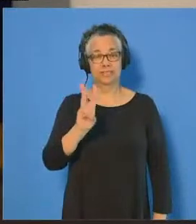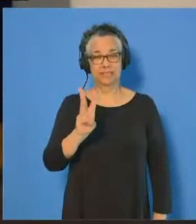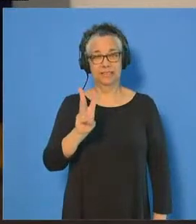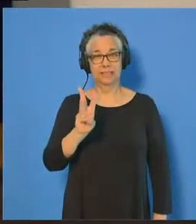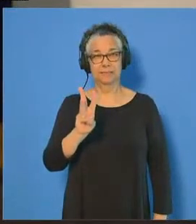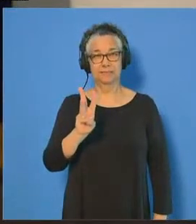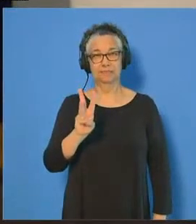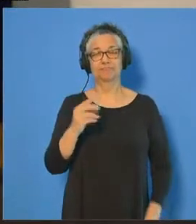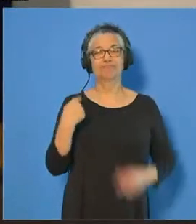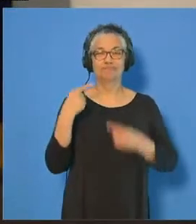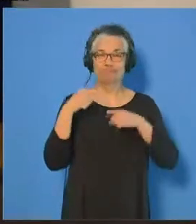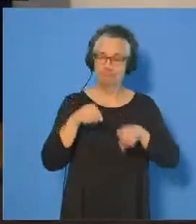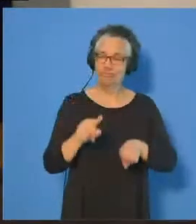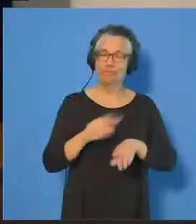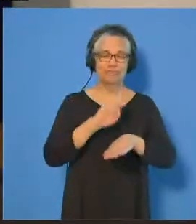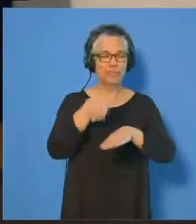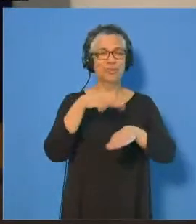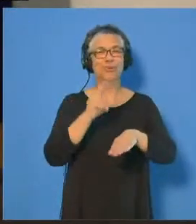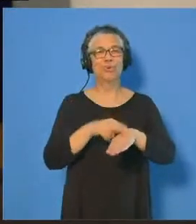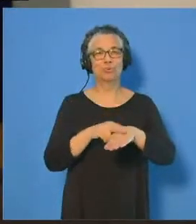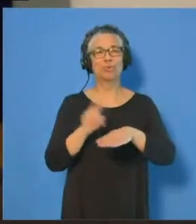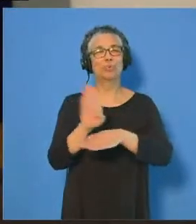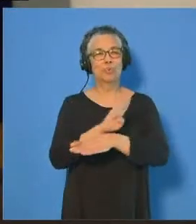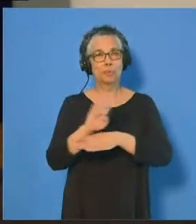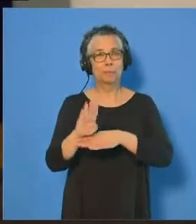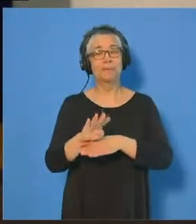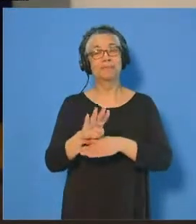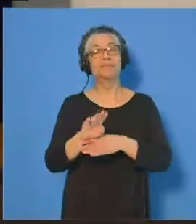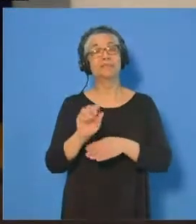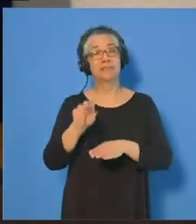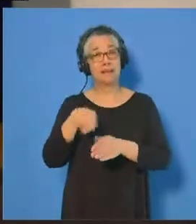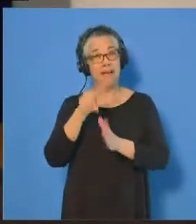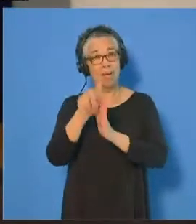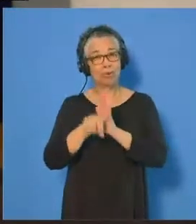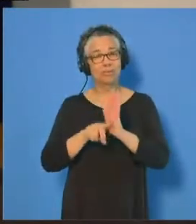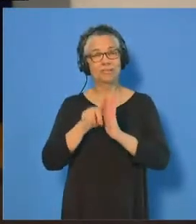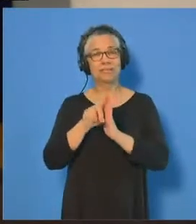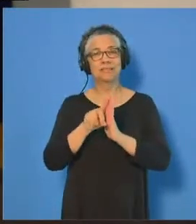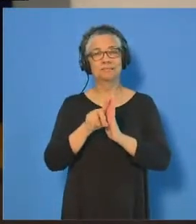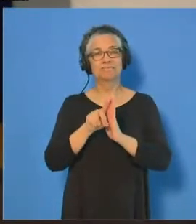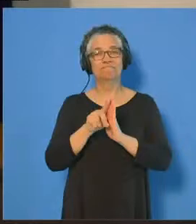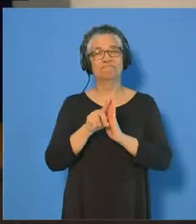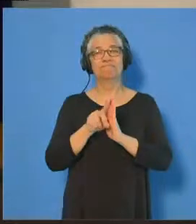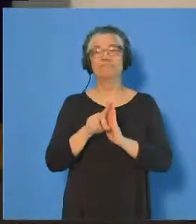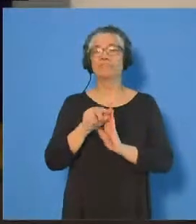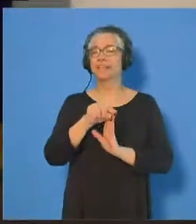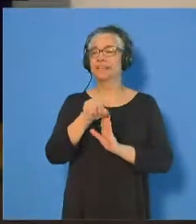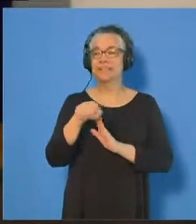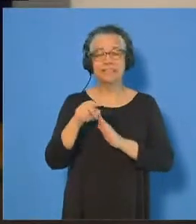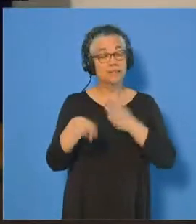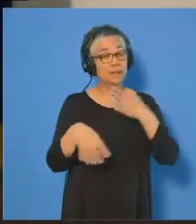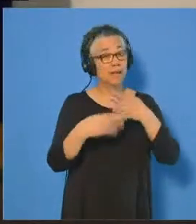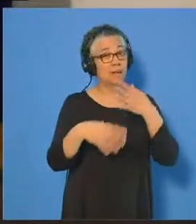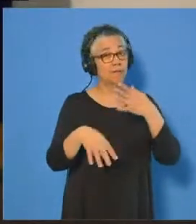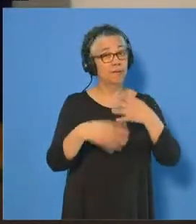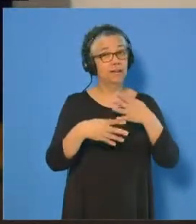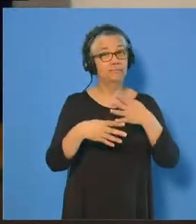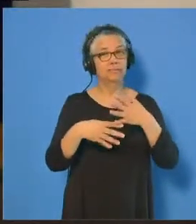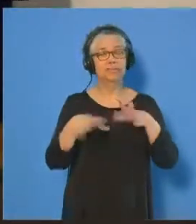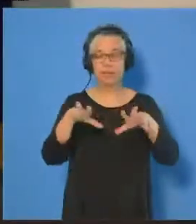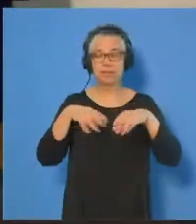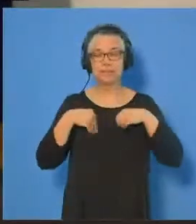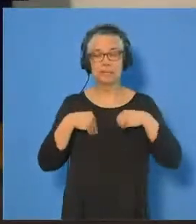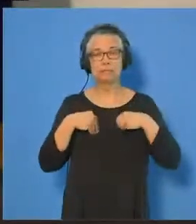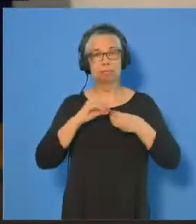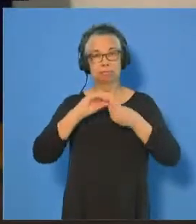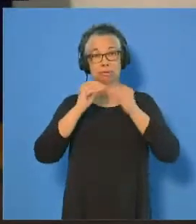297-7716 during normal business hours. These have been upgraded to handle the